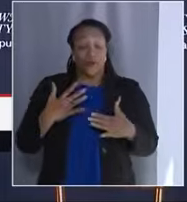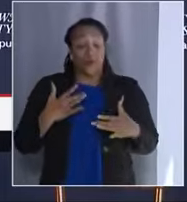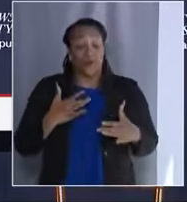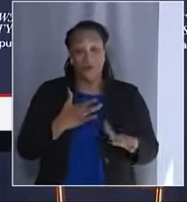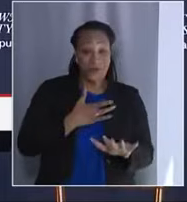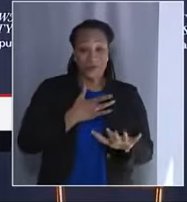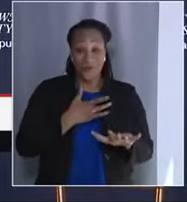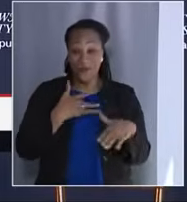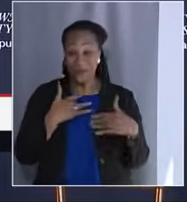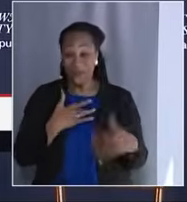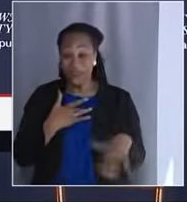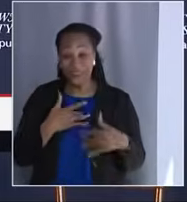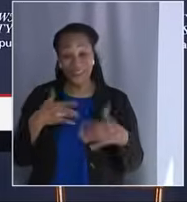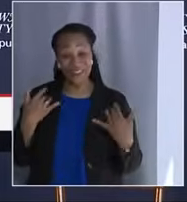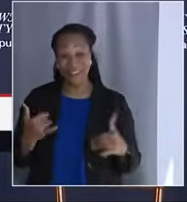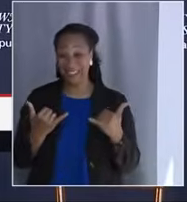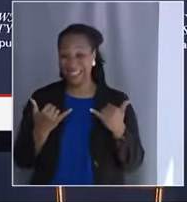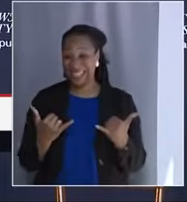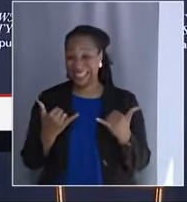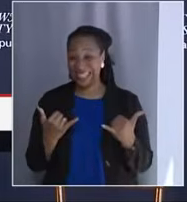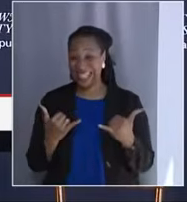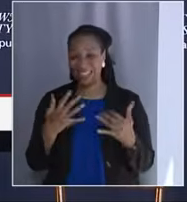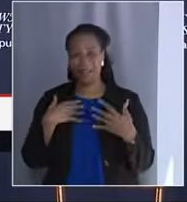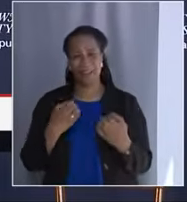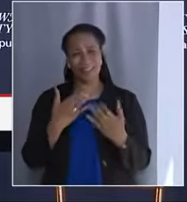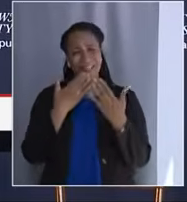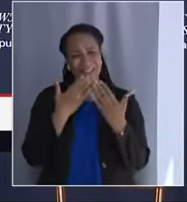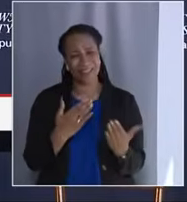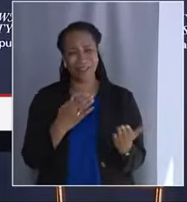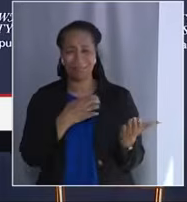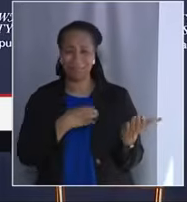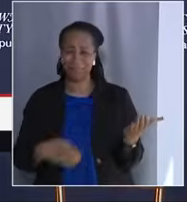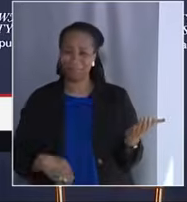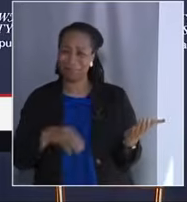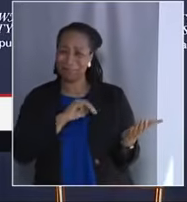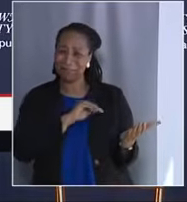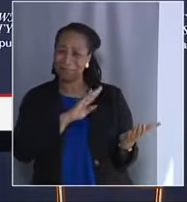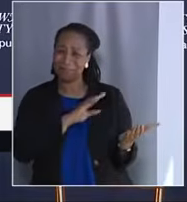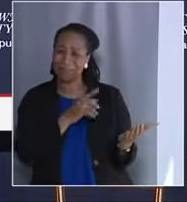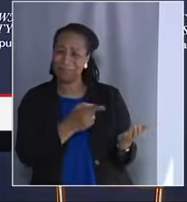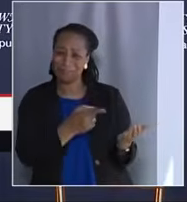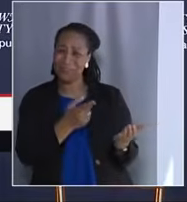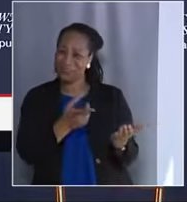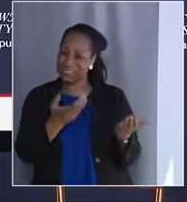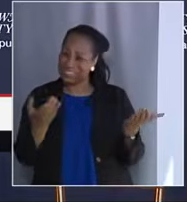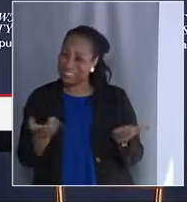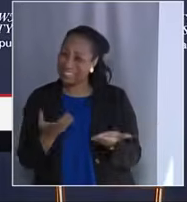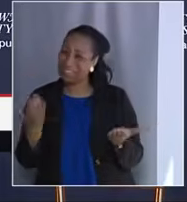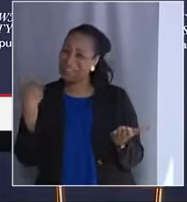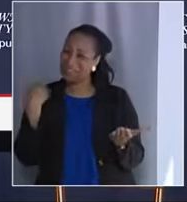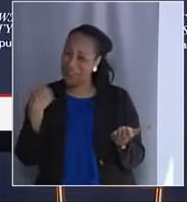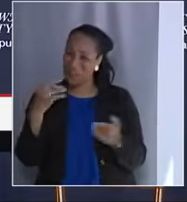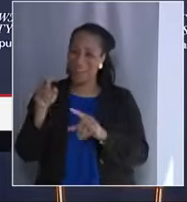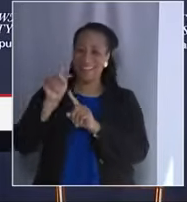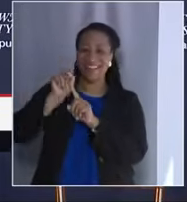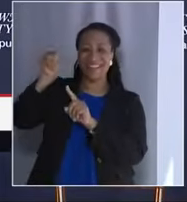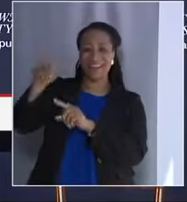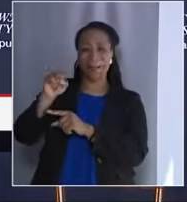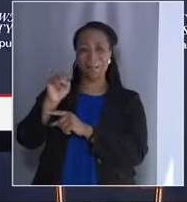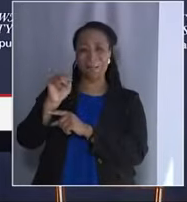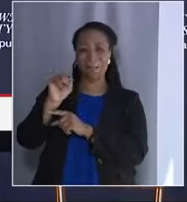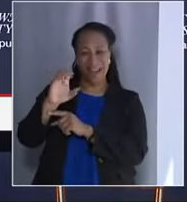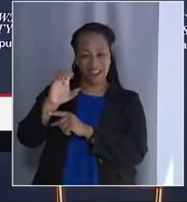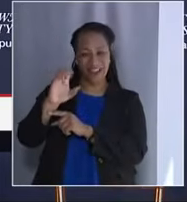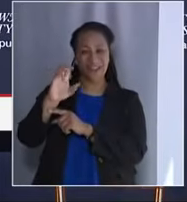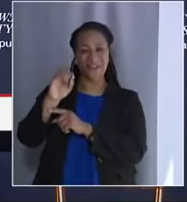was here also for the McCourt ribbon cutting and has been an integral part of seeing how this Capitol campus builds out. So please give one more round of applause for our mayor.